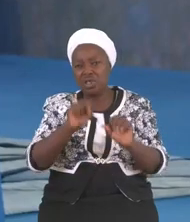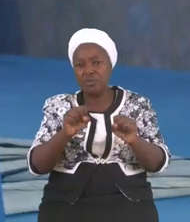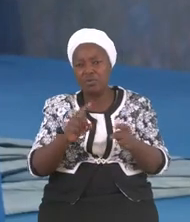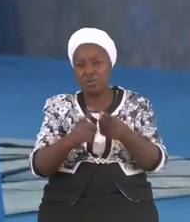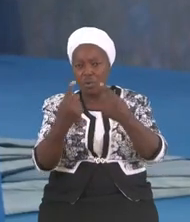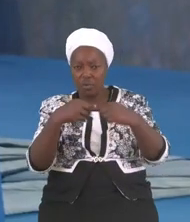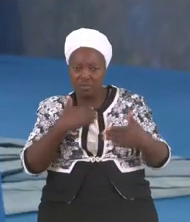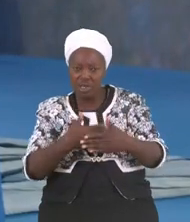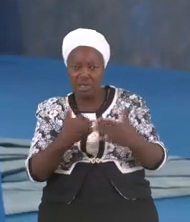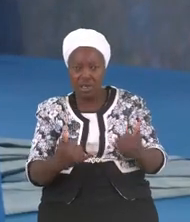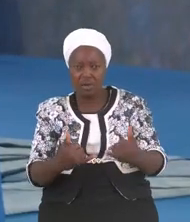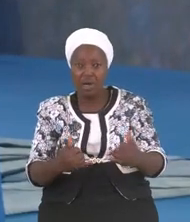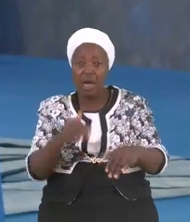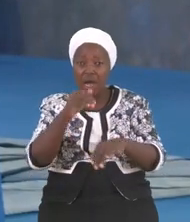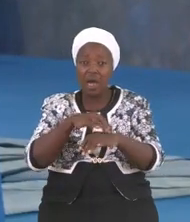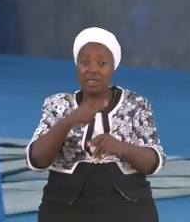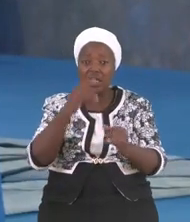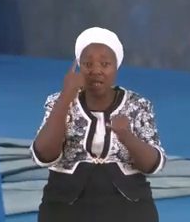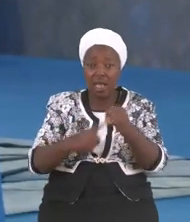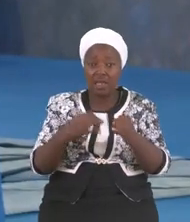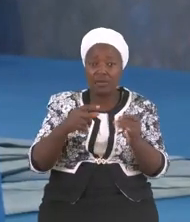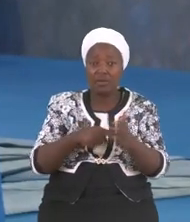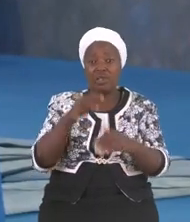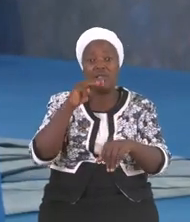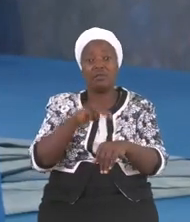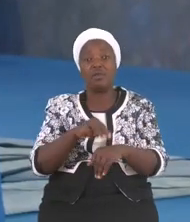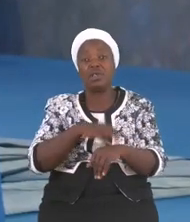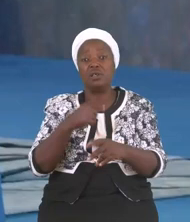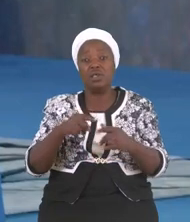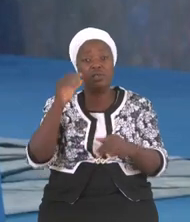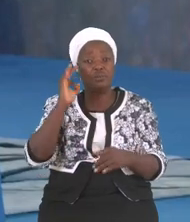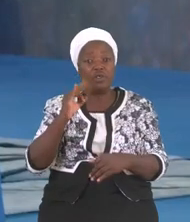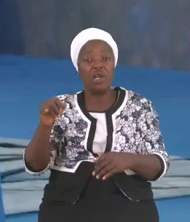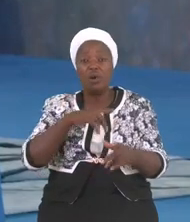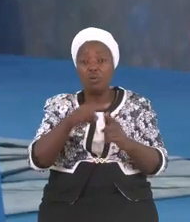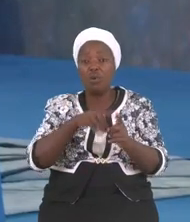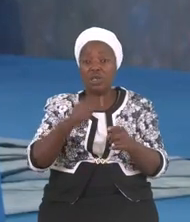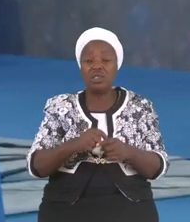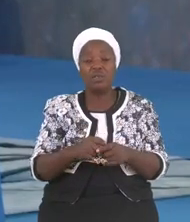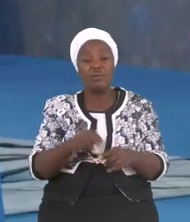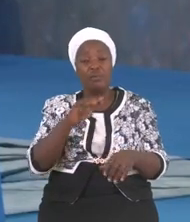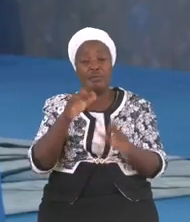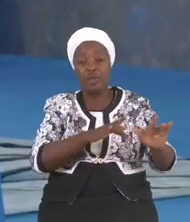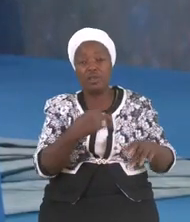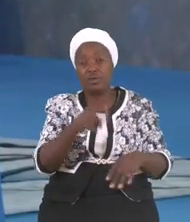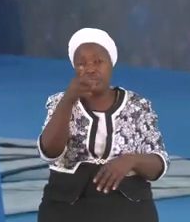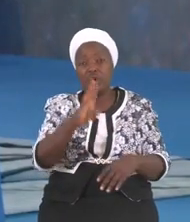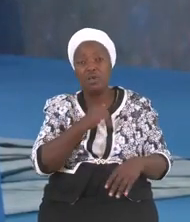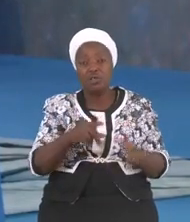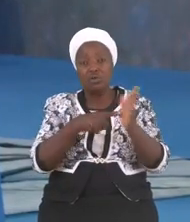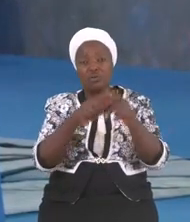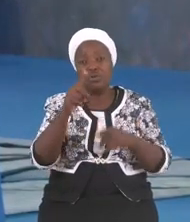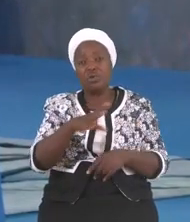now, at the end of this message, when the mercy of God will be manifested to you, you will rise